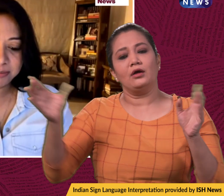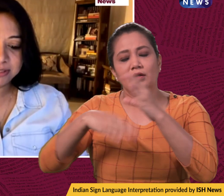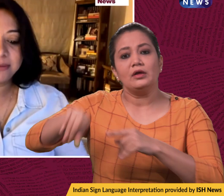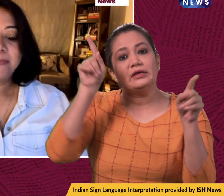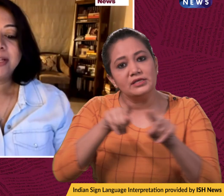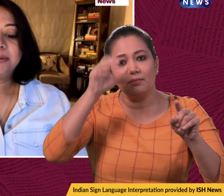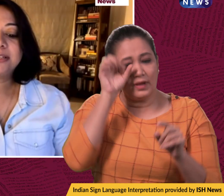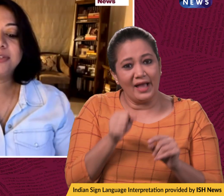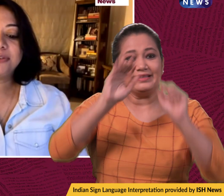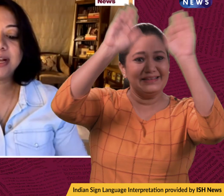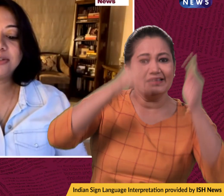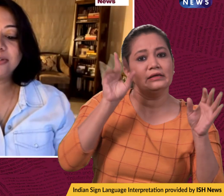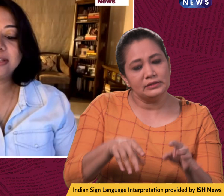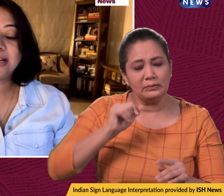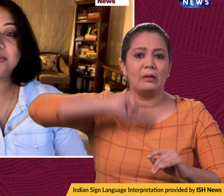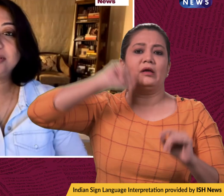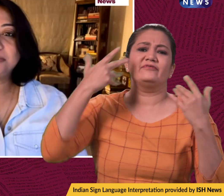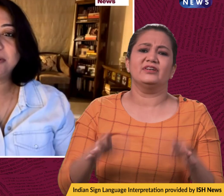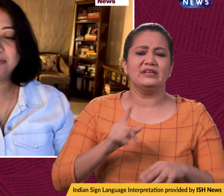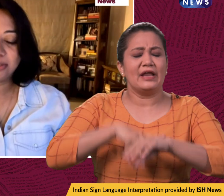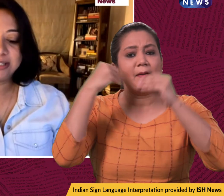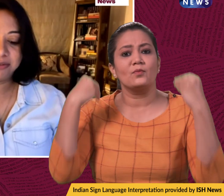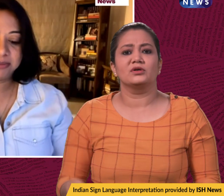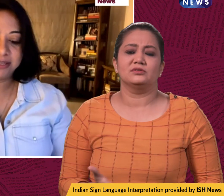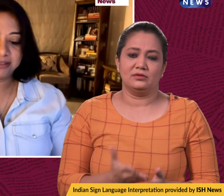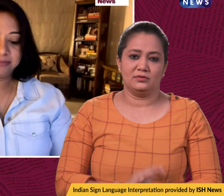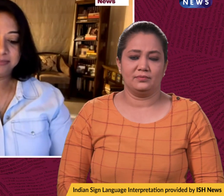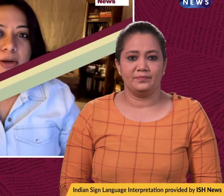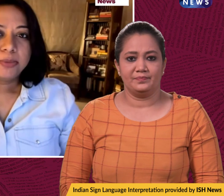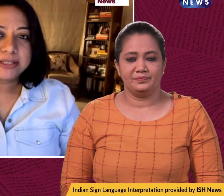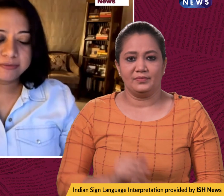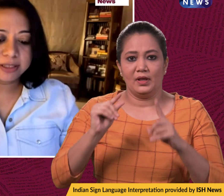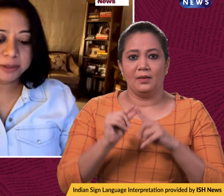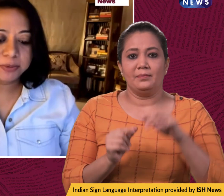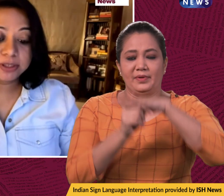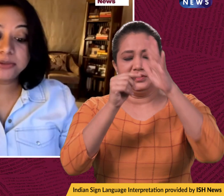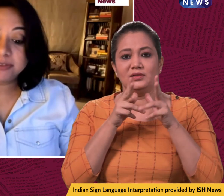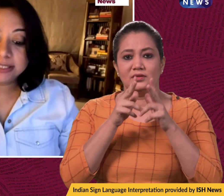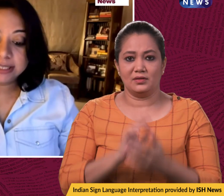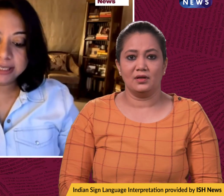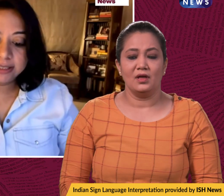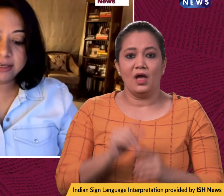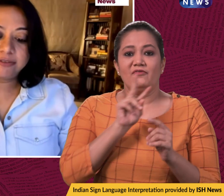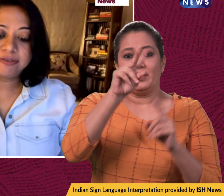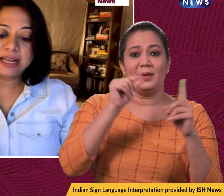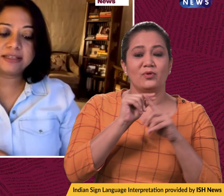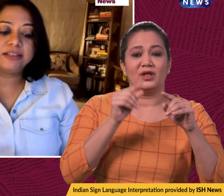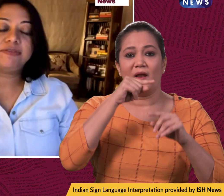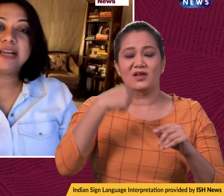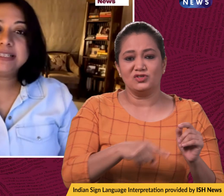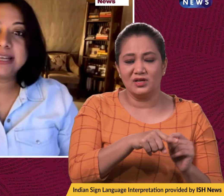statue on the premises. Productivity of the House during the last week has been about 47%. President Vladimir Putin, who is visiting India,